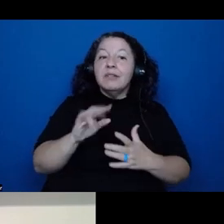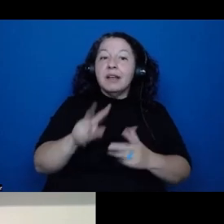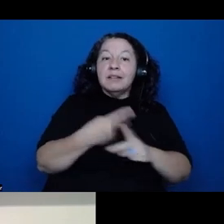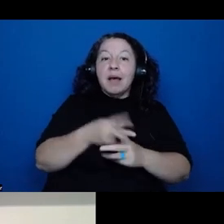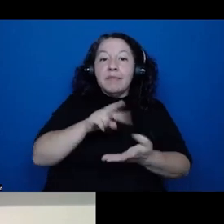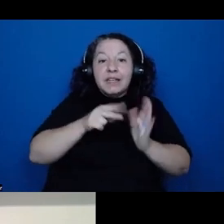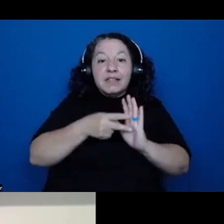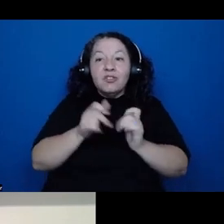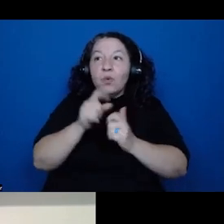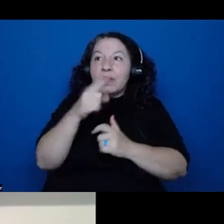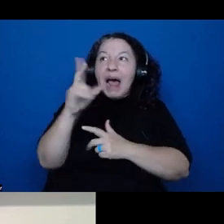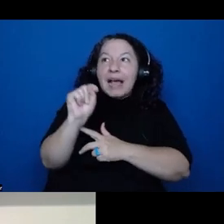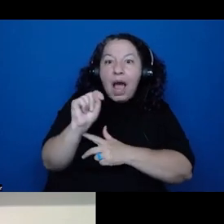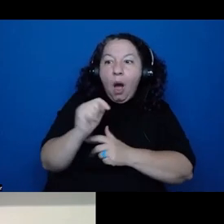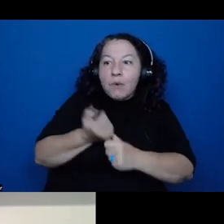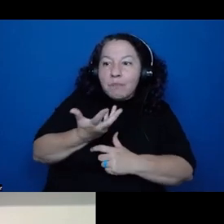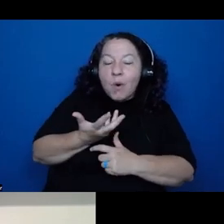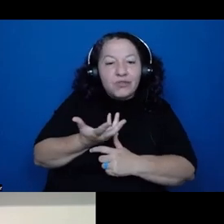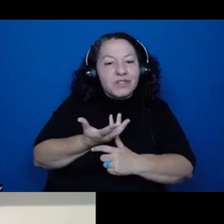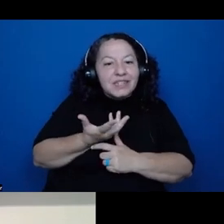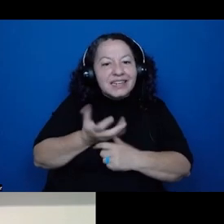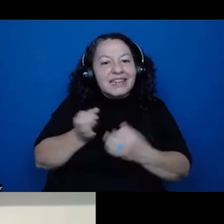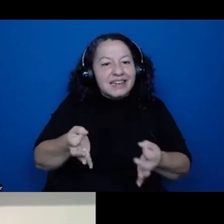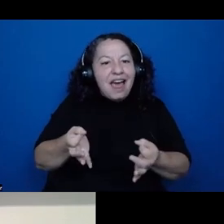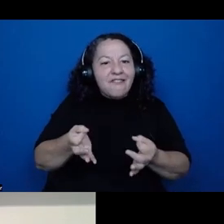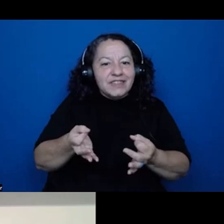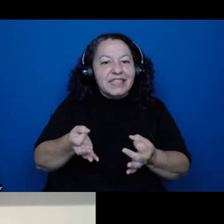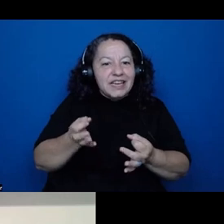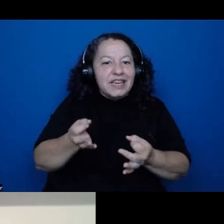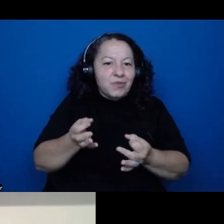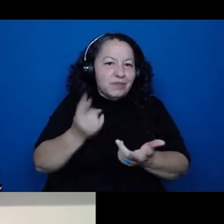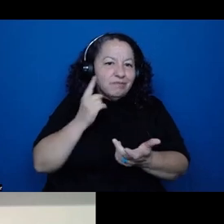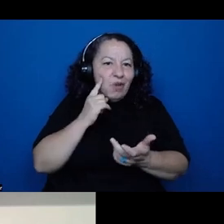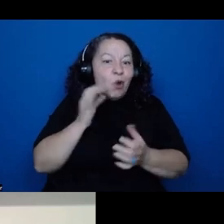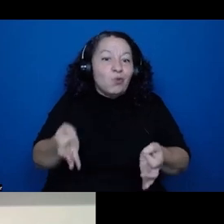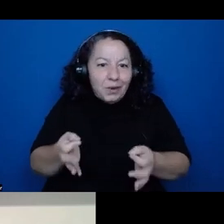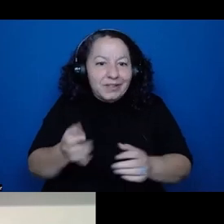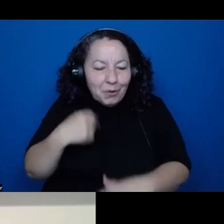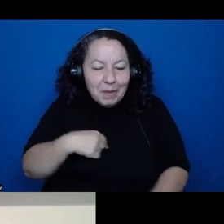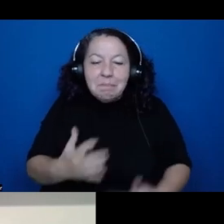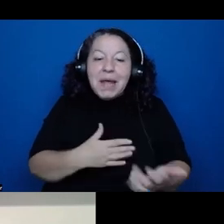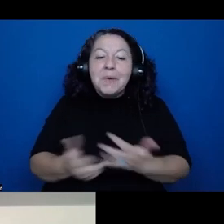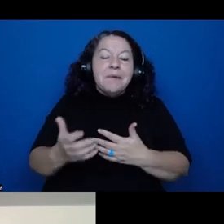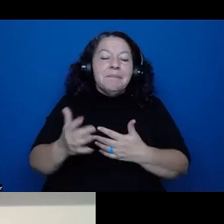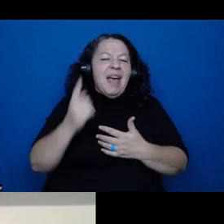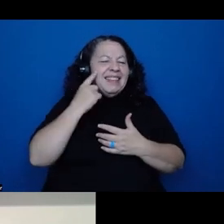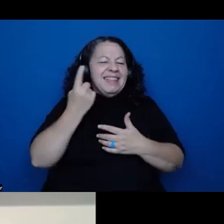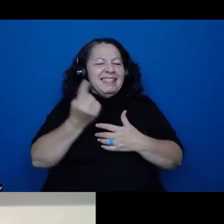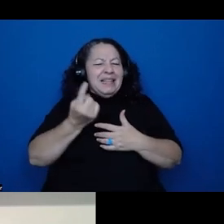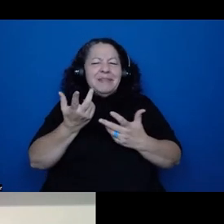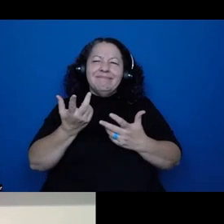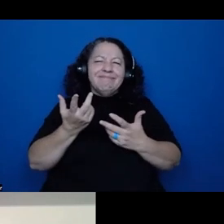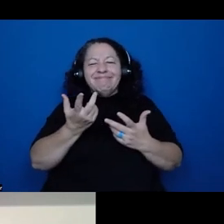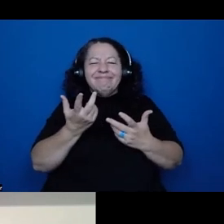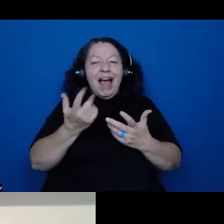blackout poetry definitely happened for me. And I think it's something, well, I was aware of blackout